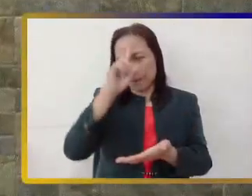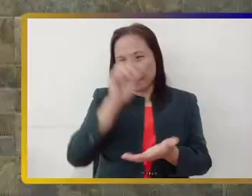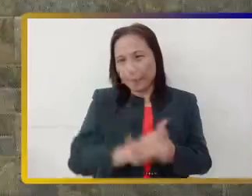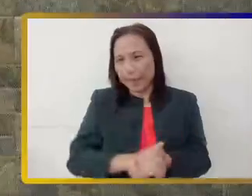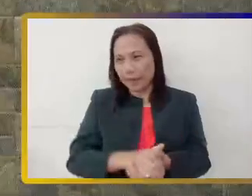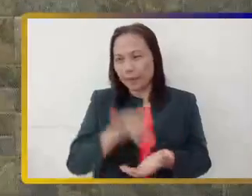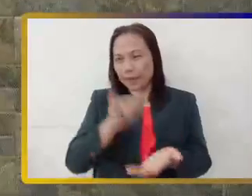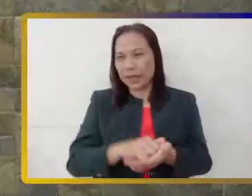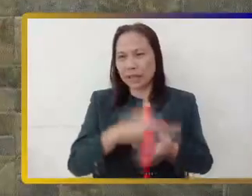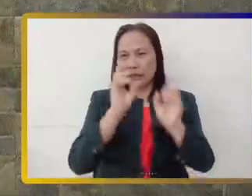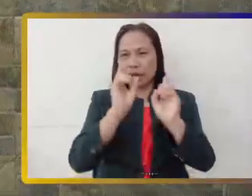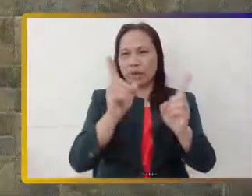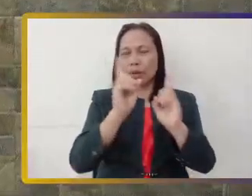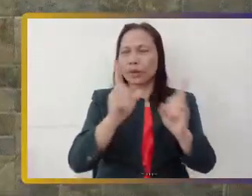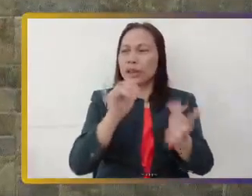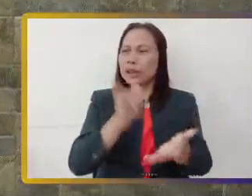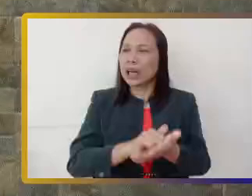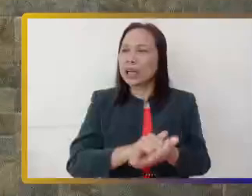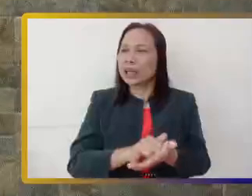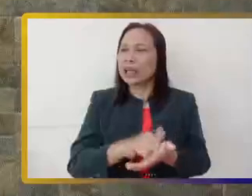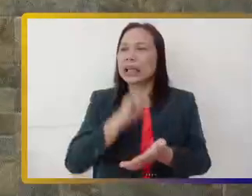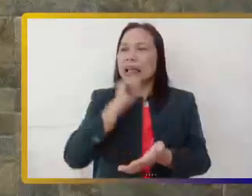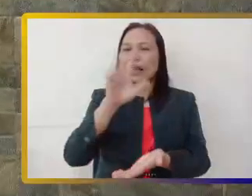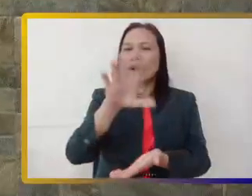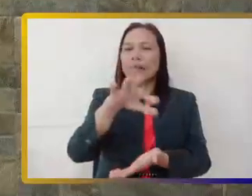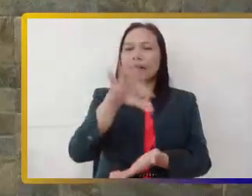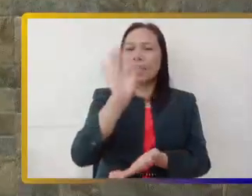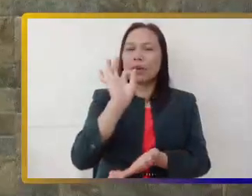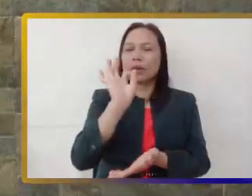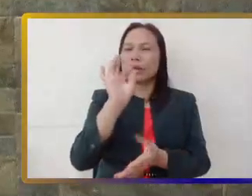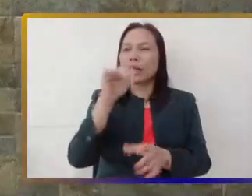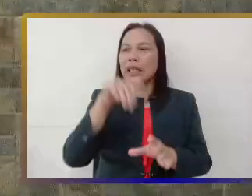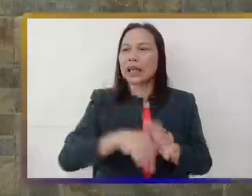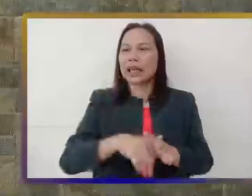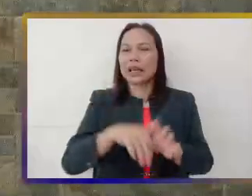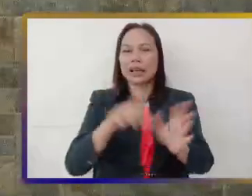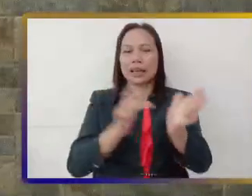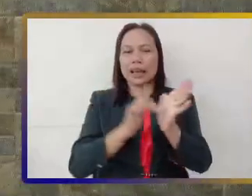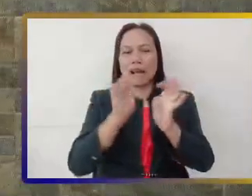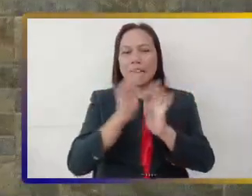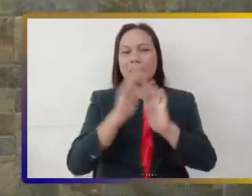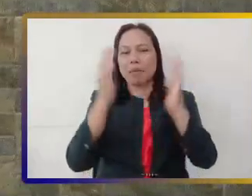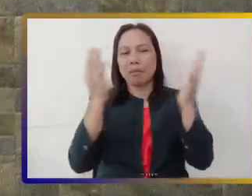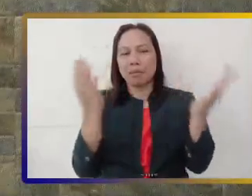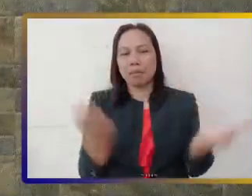doctrines that are not found in the Bible